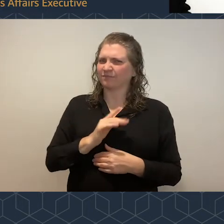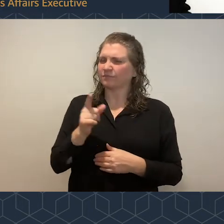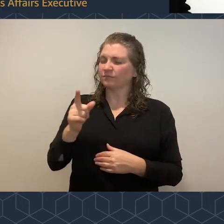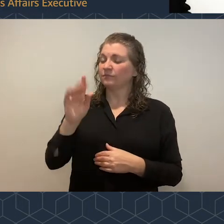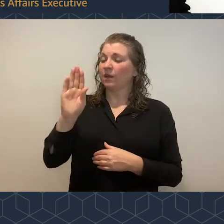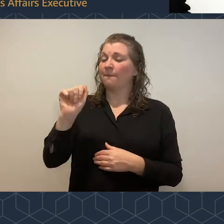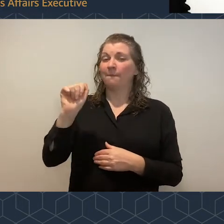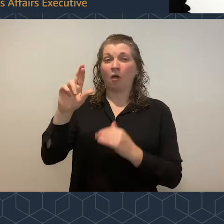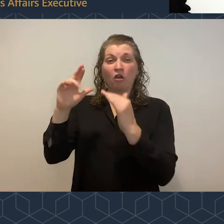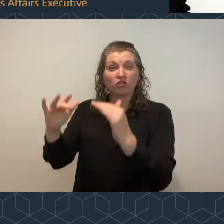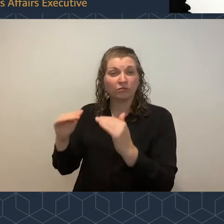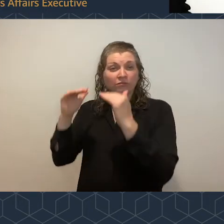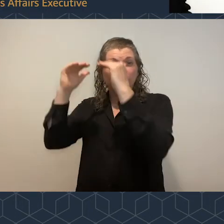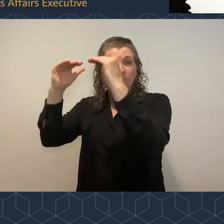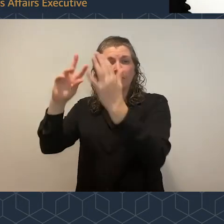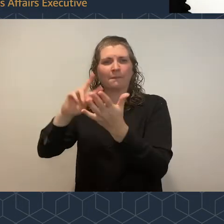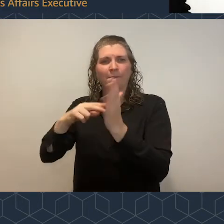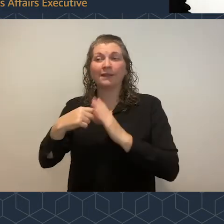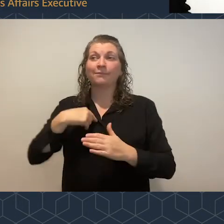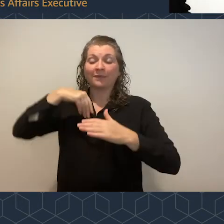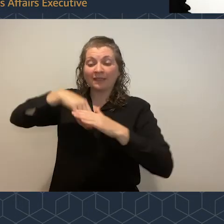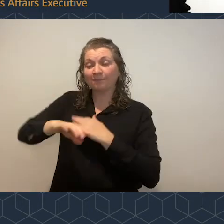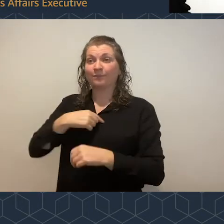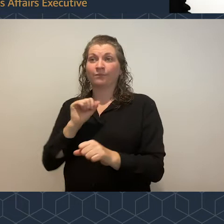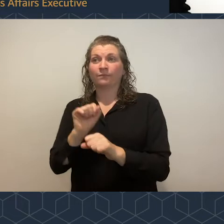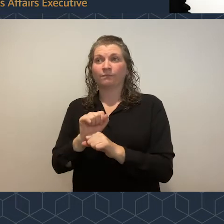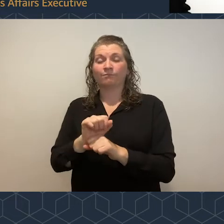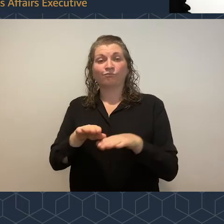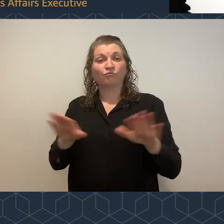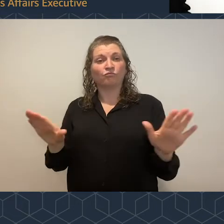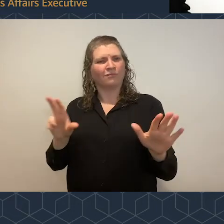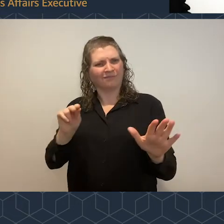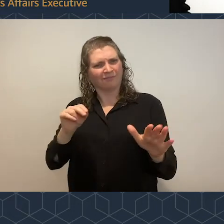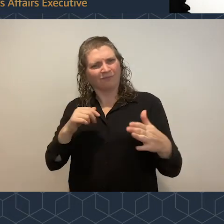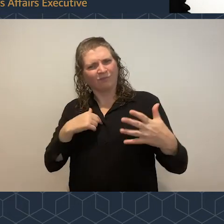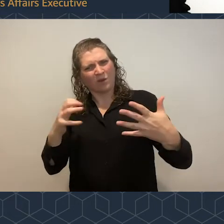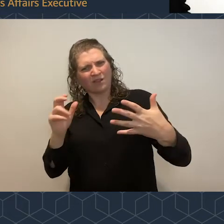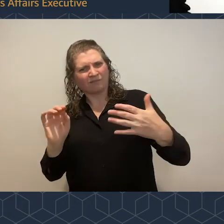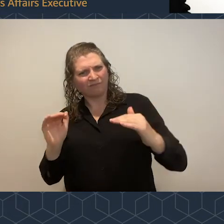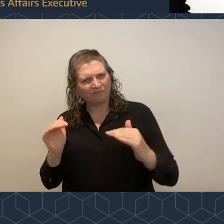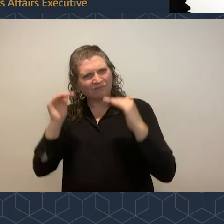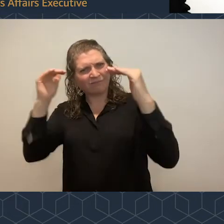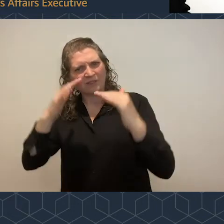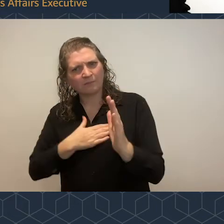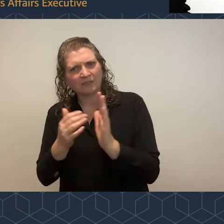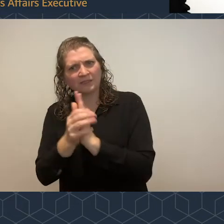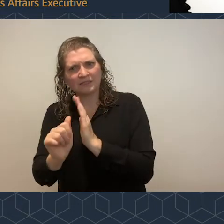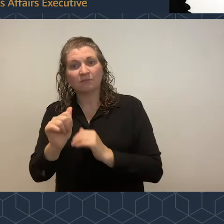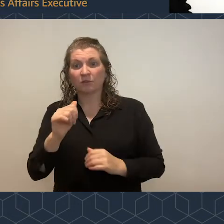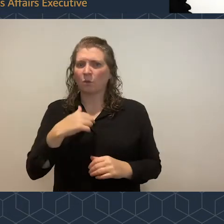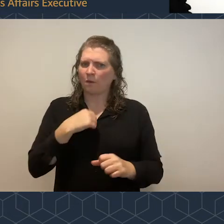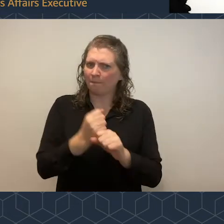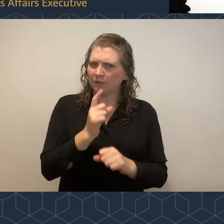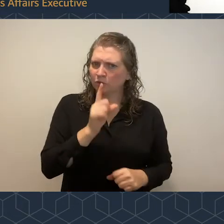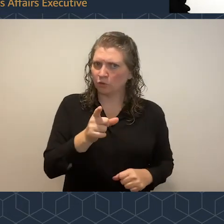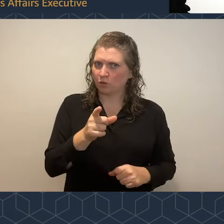And sometimes I'll sit down to interviews and people go, I think you're my bar raiser, and they're really nervous. And I'm like, hey, my job is actually